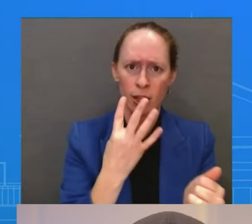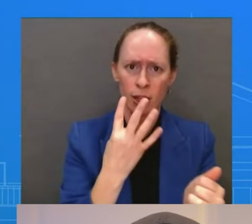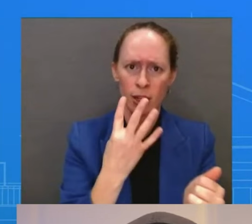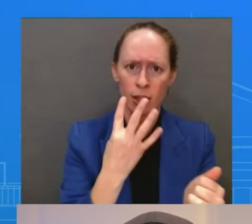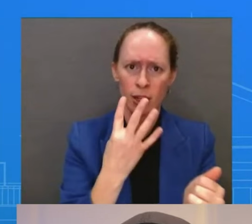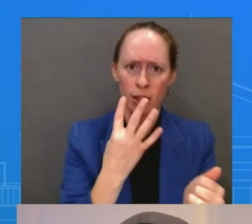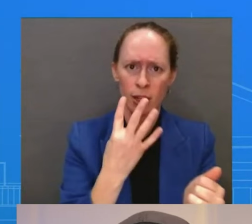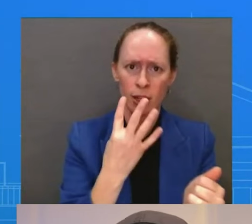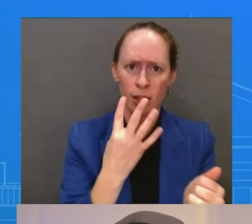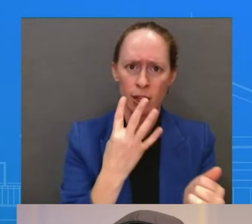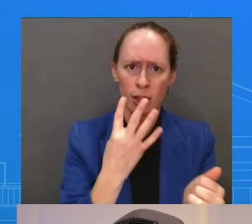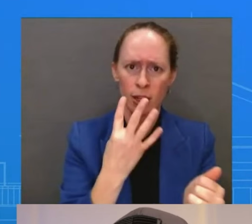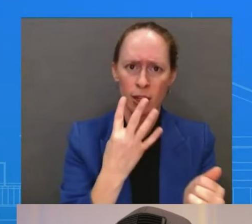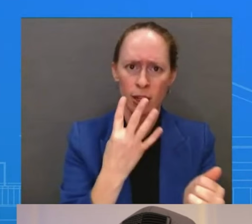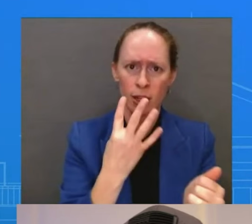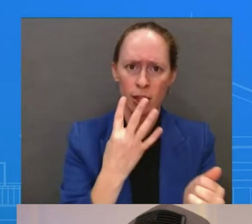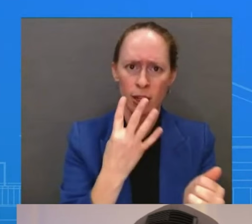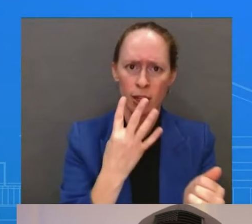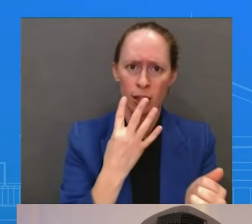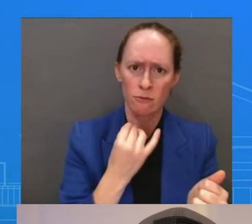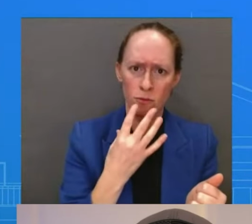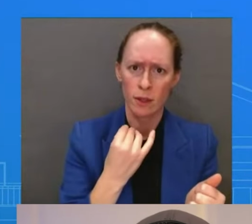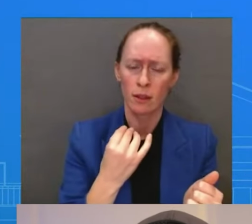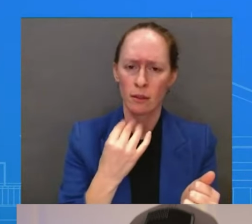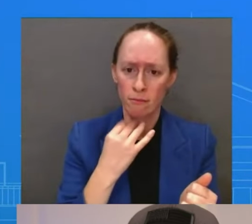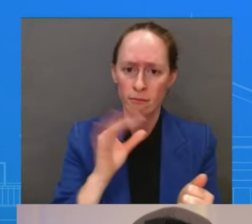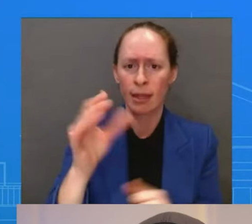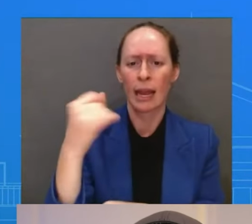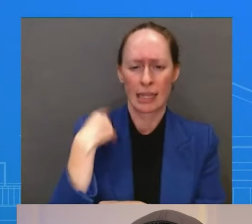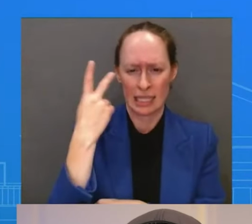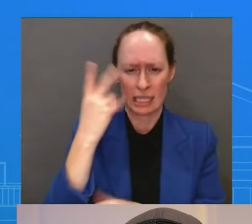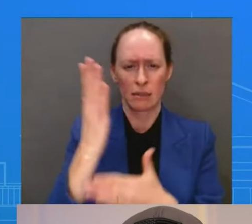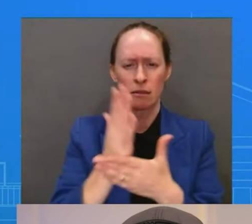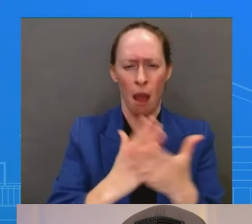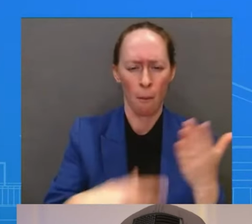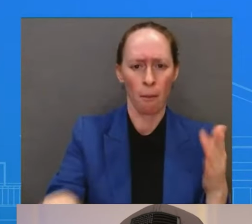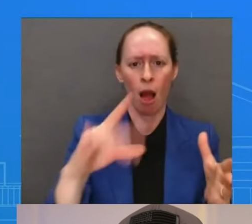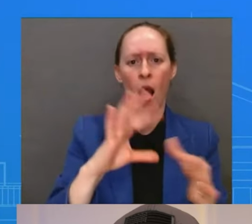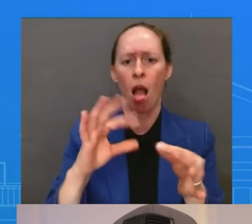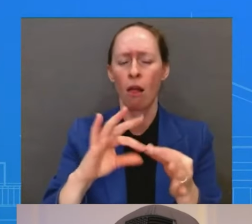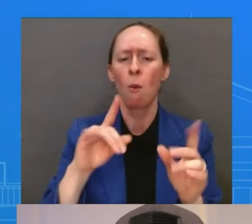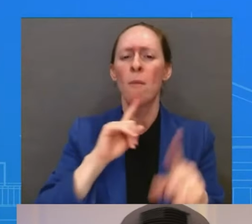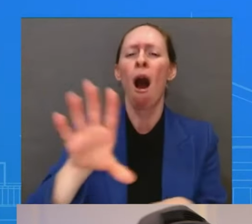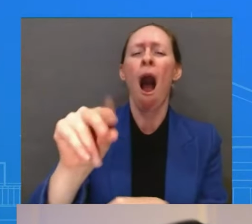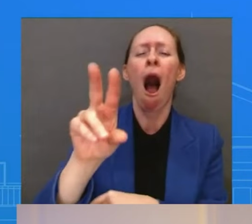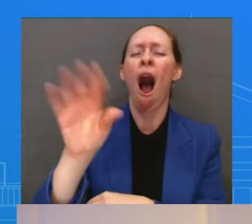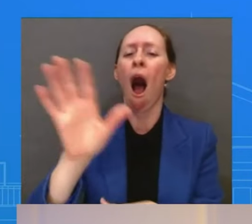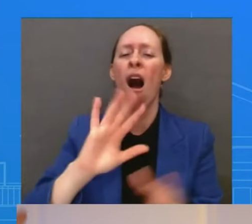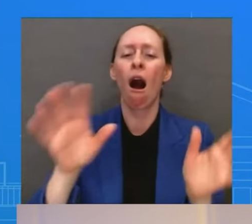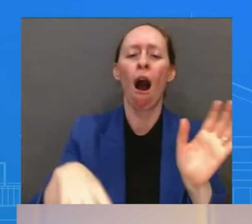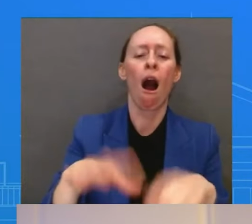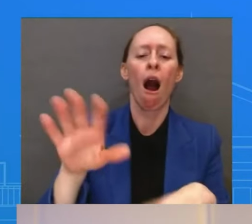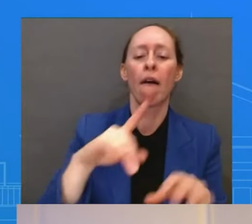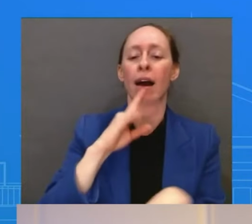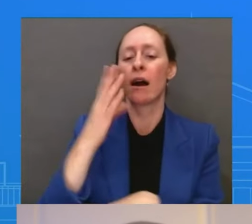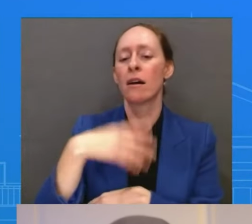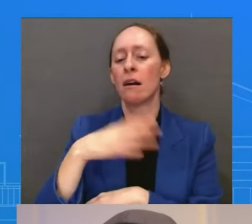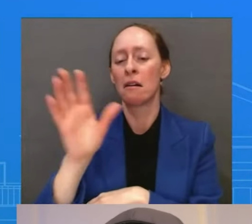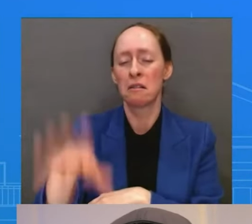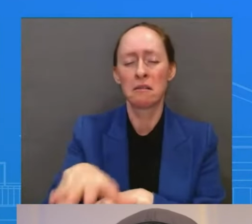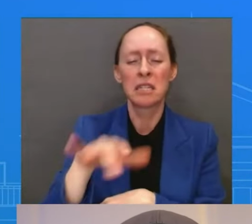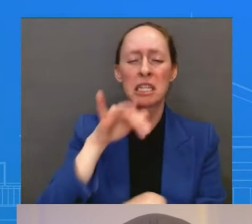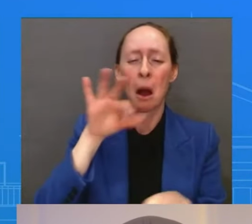Dude, I'm bewildered, man. Understand that there will be a need to go back and look at what was missed, by whom and when. Of course